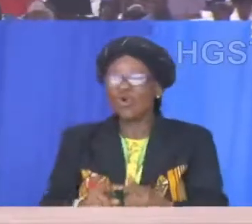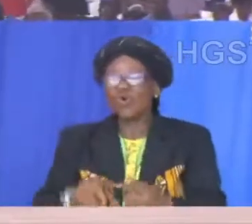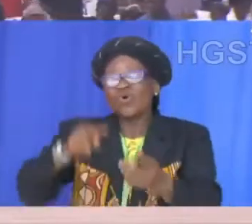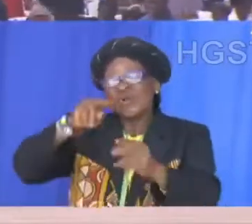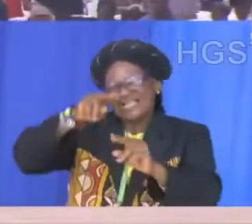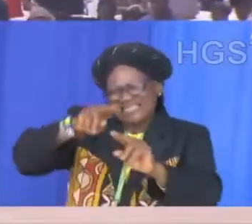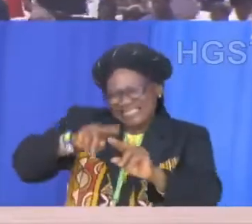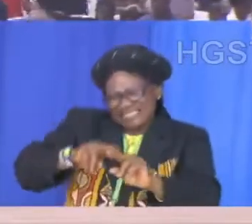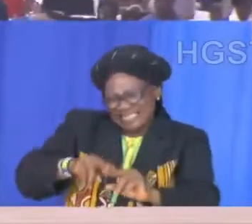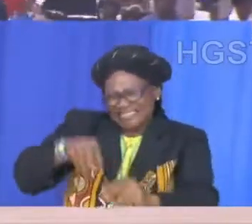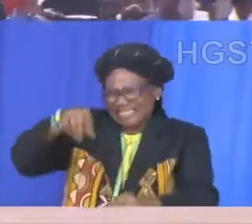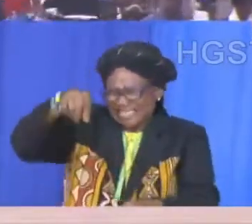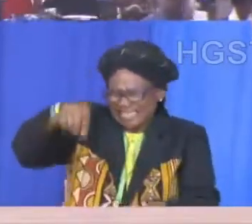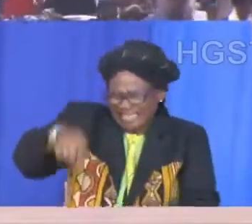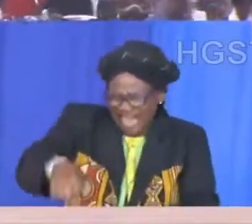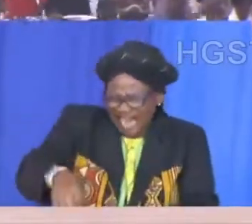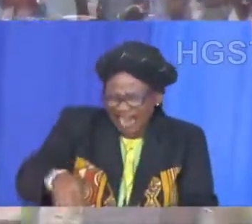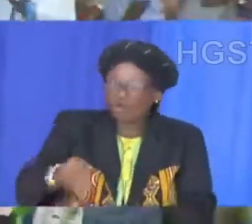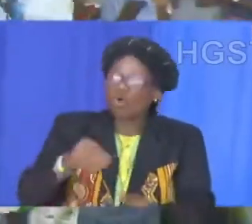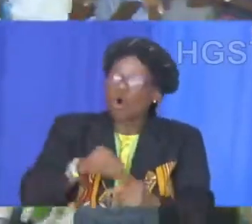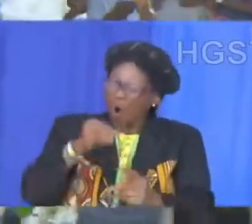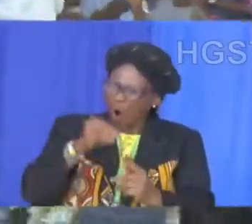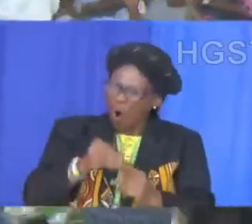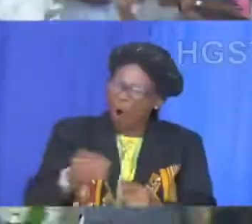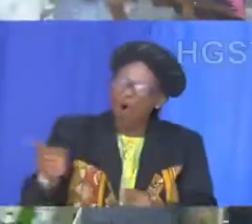who has anything to thank God for